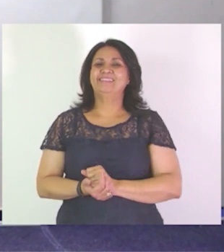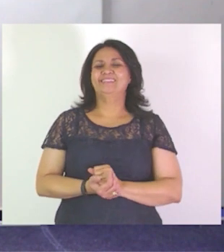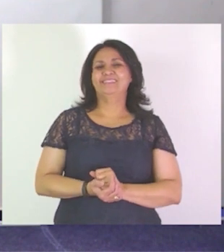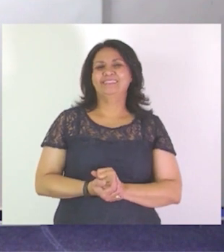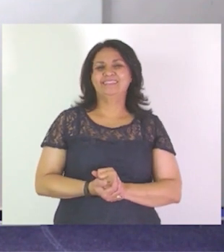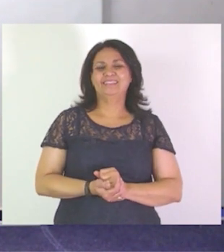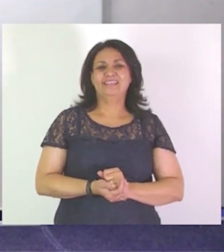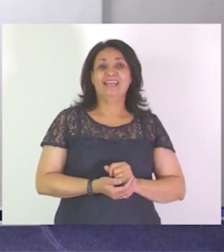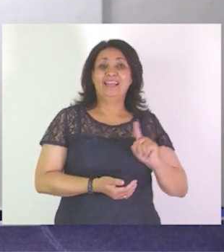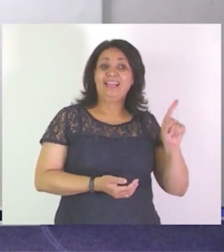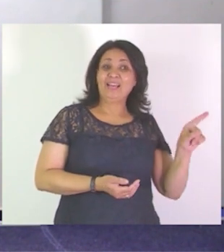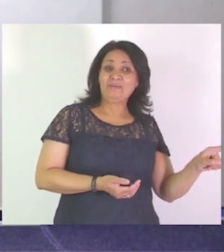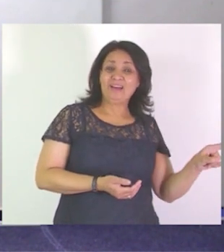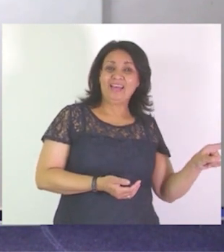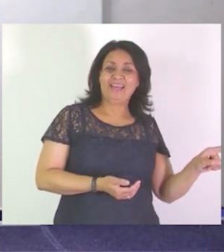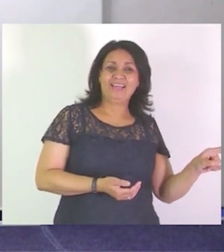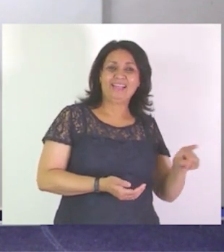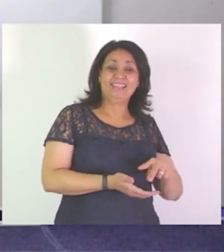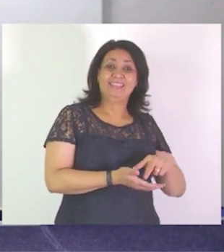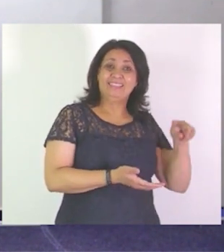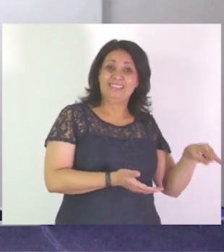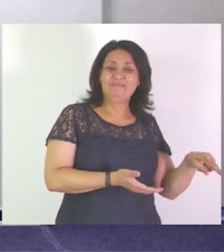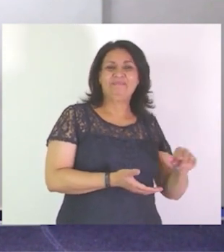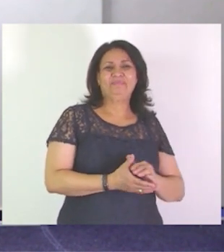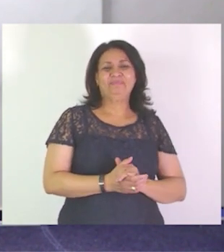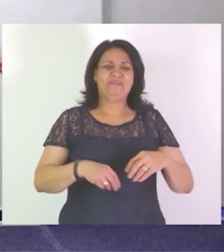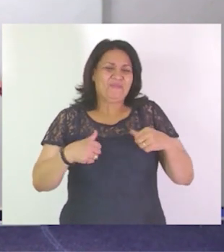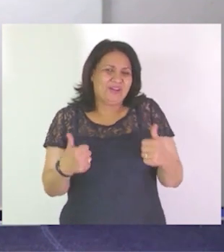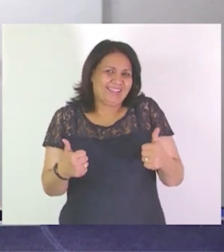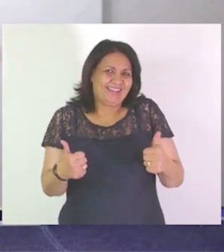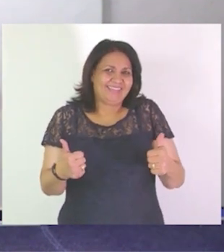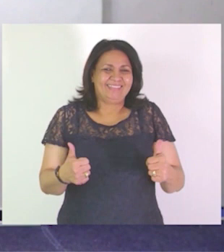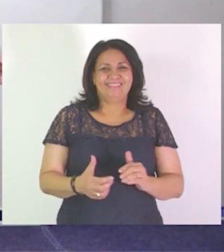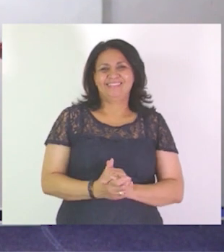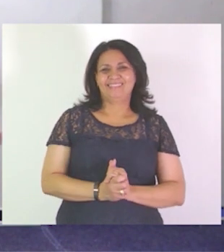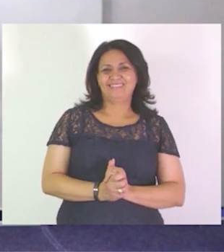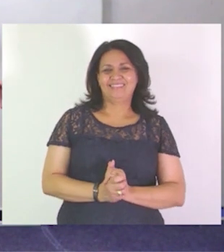Yes. And I want you to move that way. Well done.